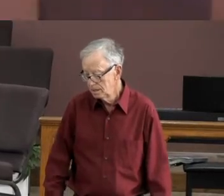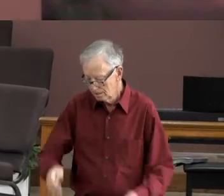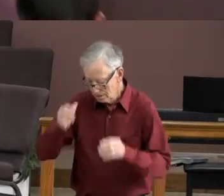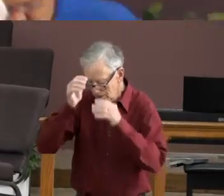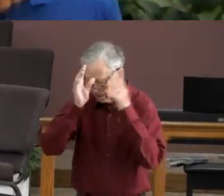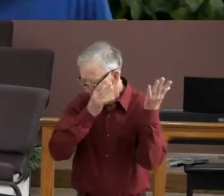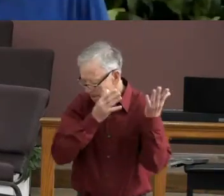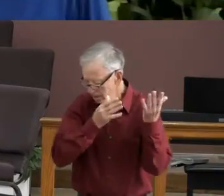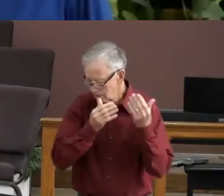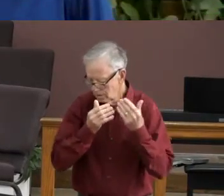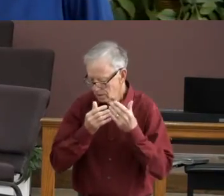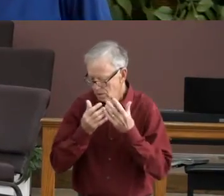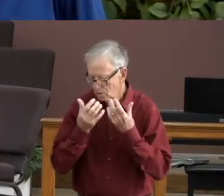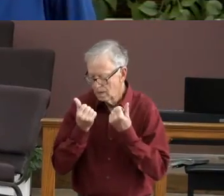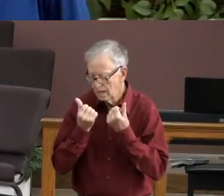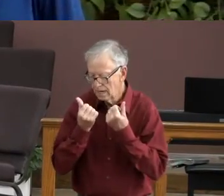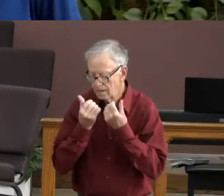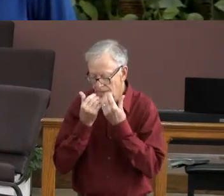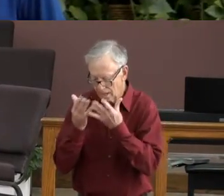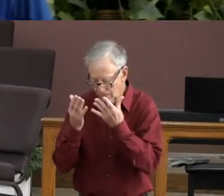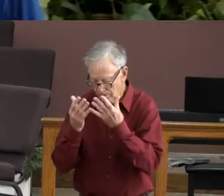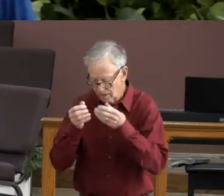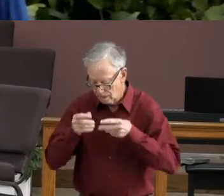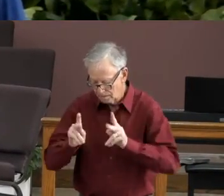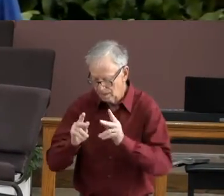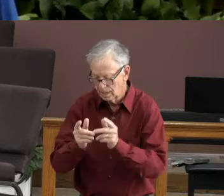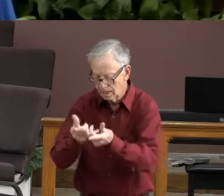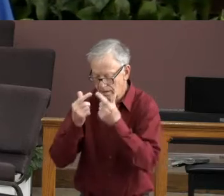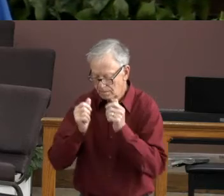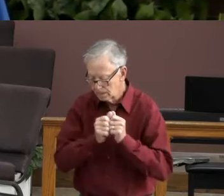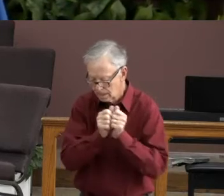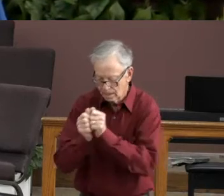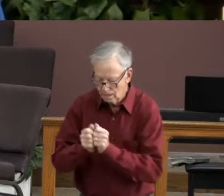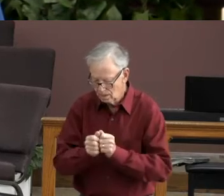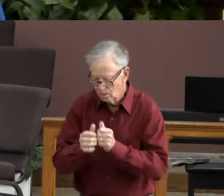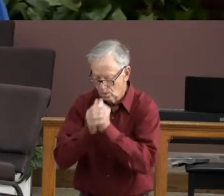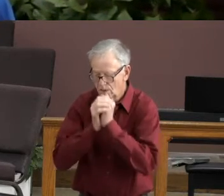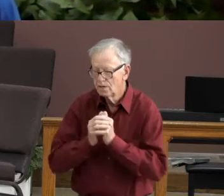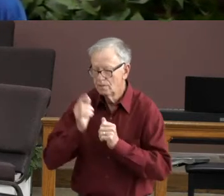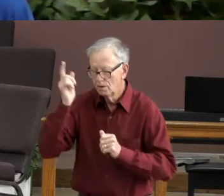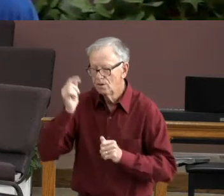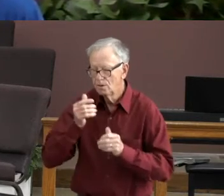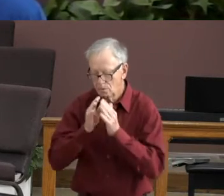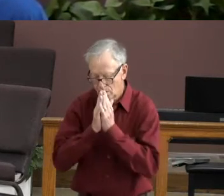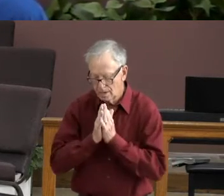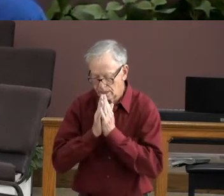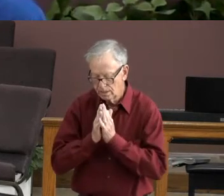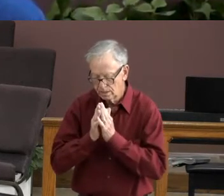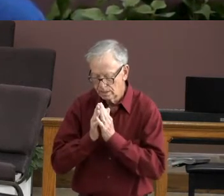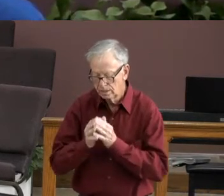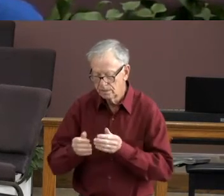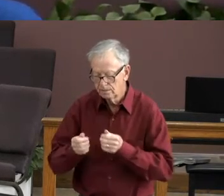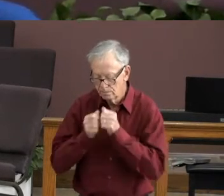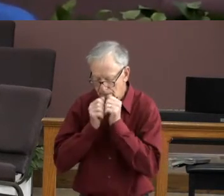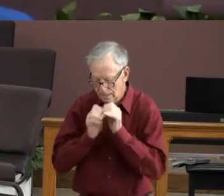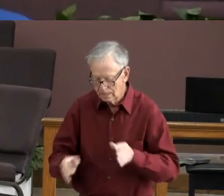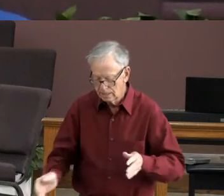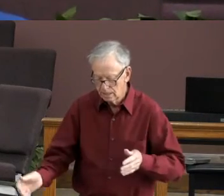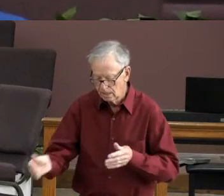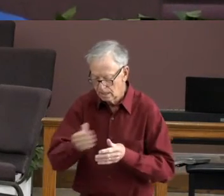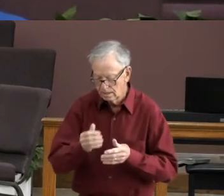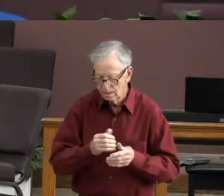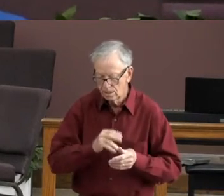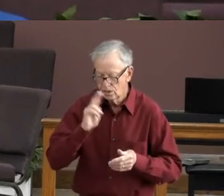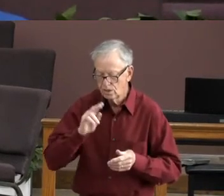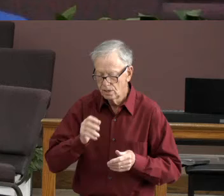Father God, we want to thank you for the opportunity to come and gather today and worship you. And we pray that as we give these tithes and offerings, that you will bless them and give us